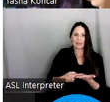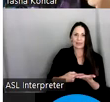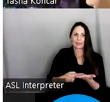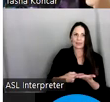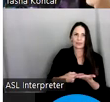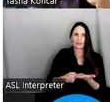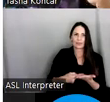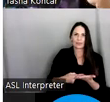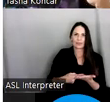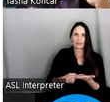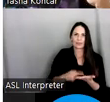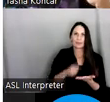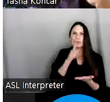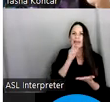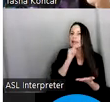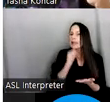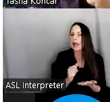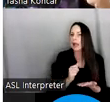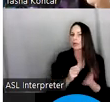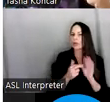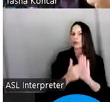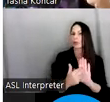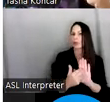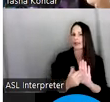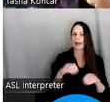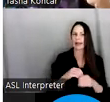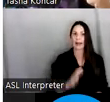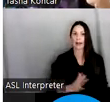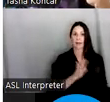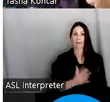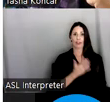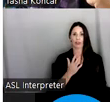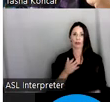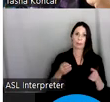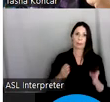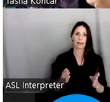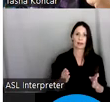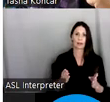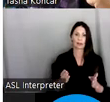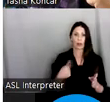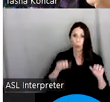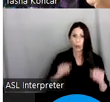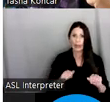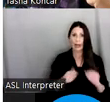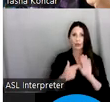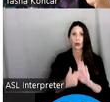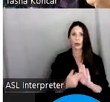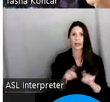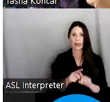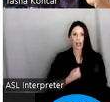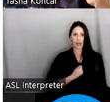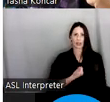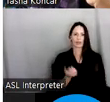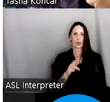in an official capacity. Like we can represent as ourselves, or we can basically show up as a guest who's also on